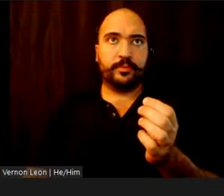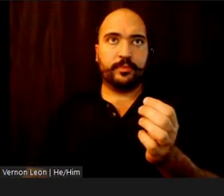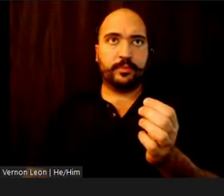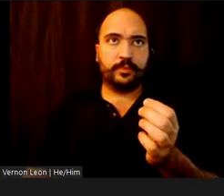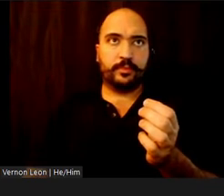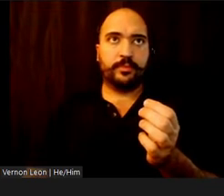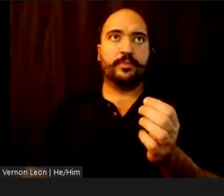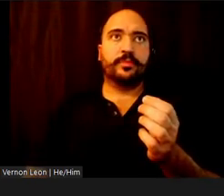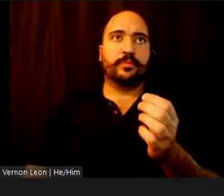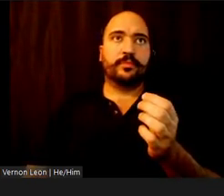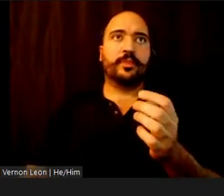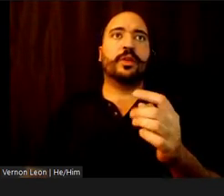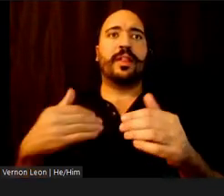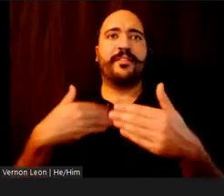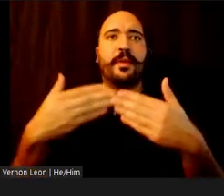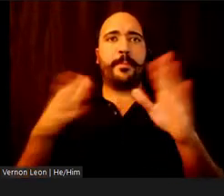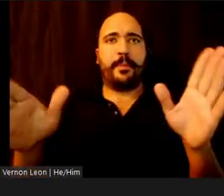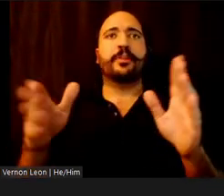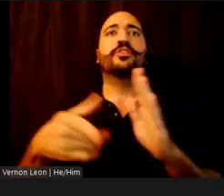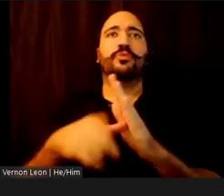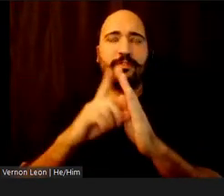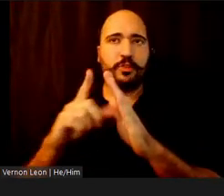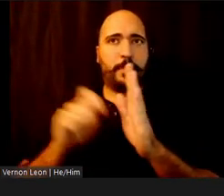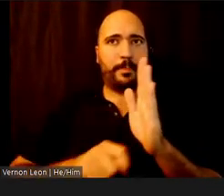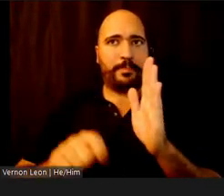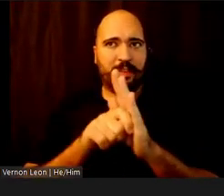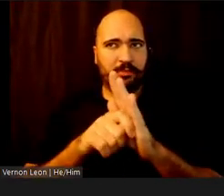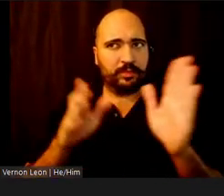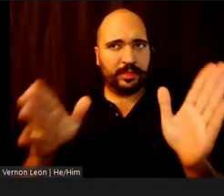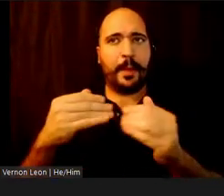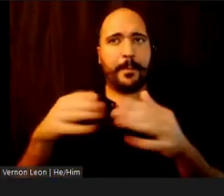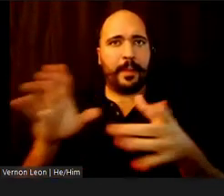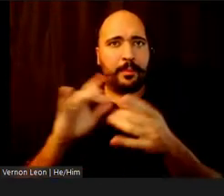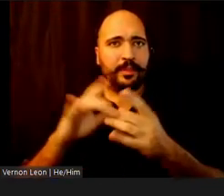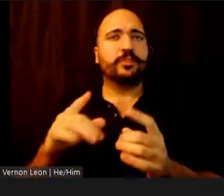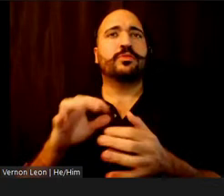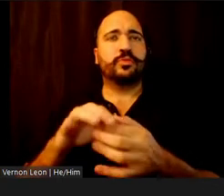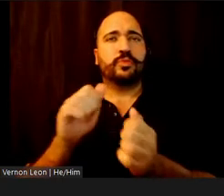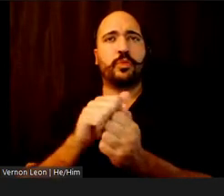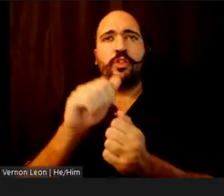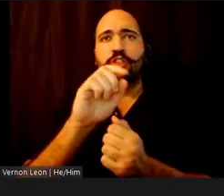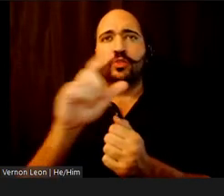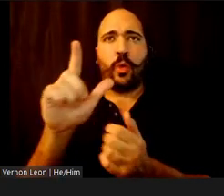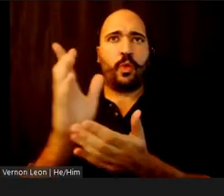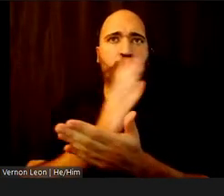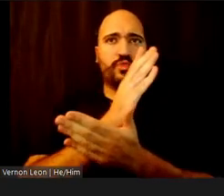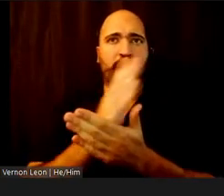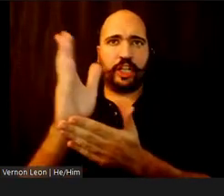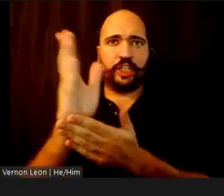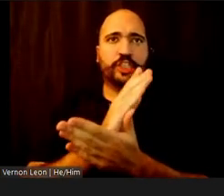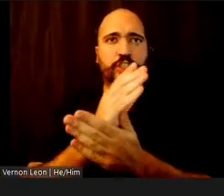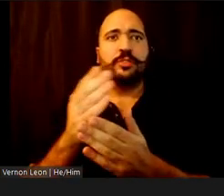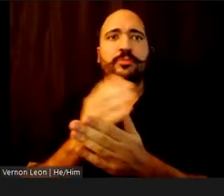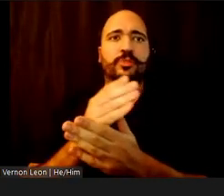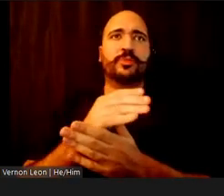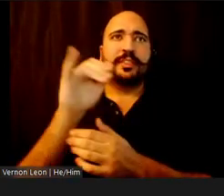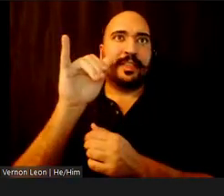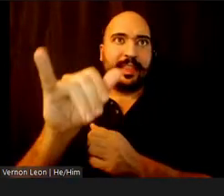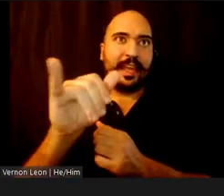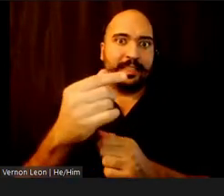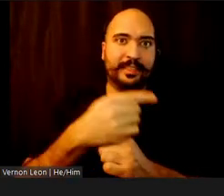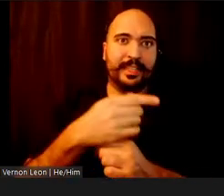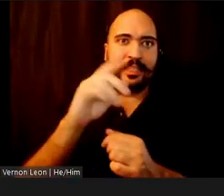also include additional outreach related to toll rate ranges. Between that June 2022 date and December 2022,